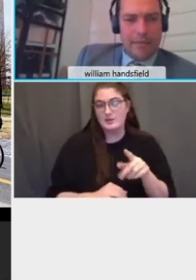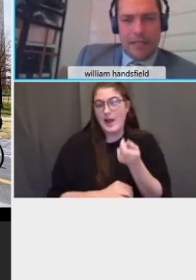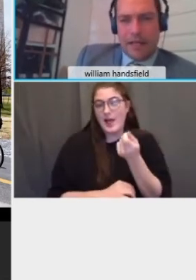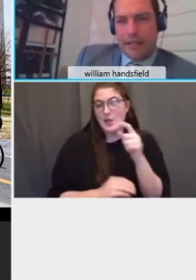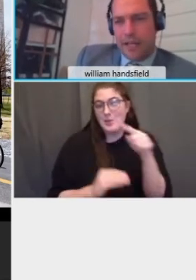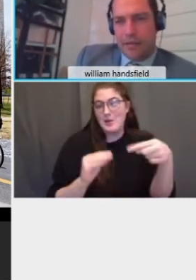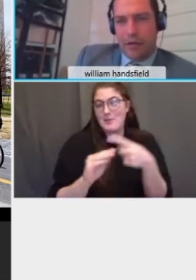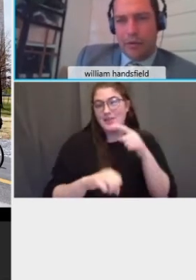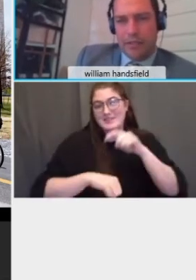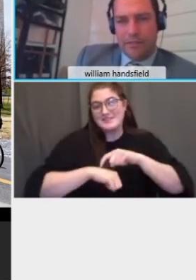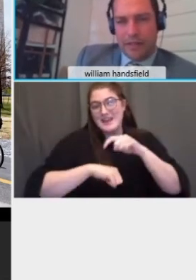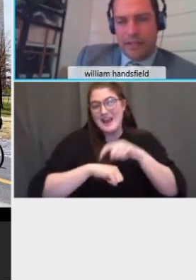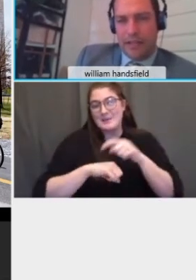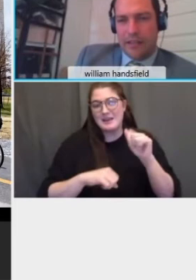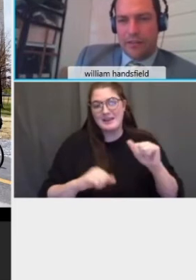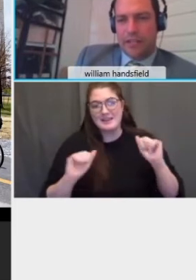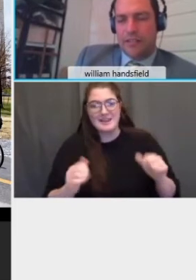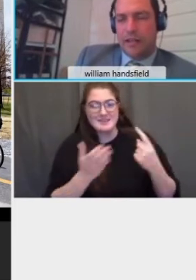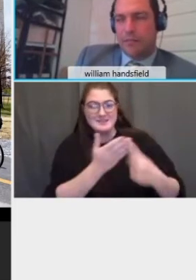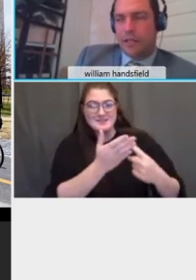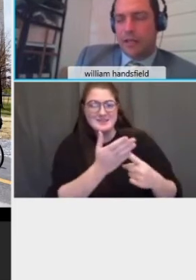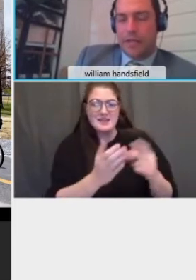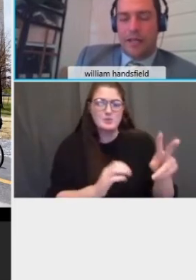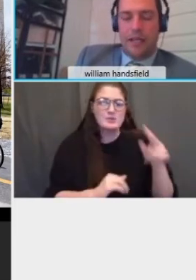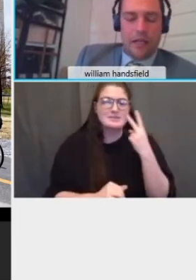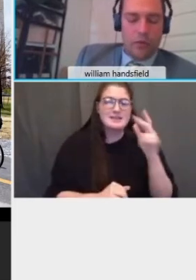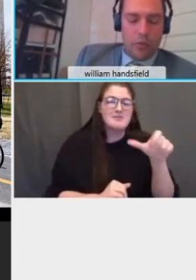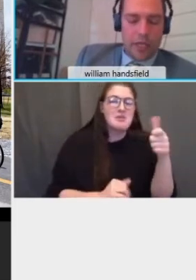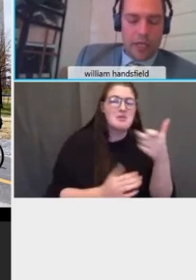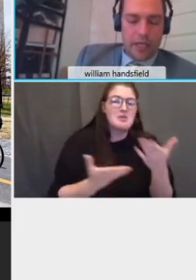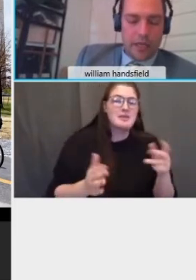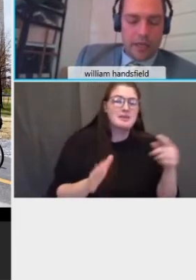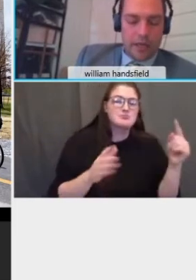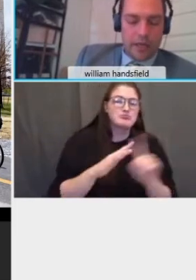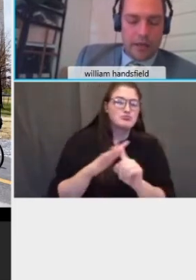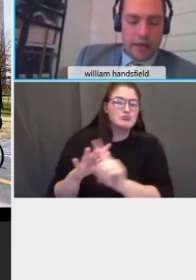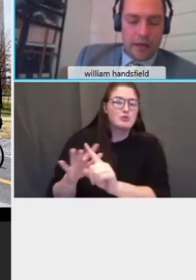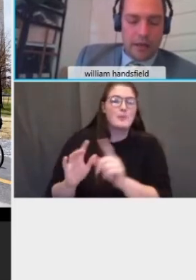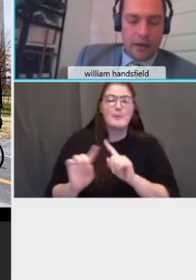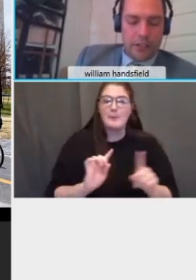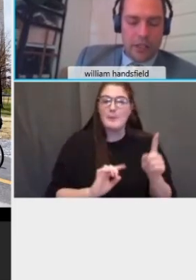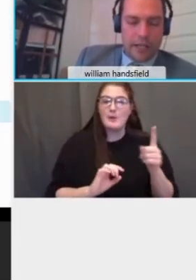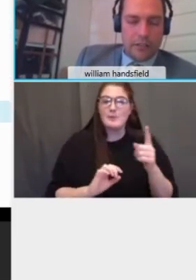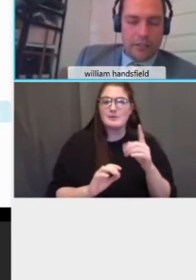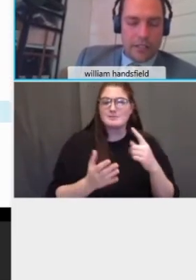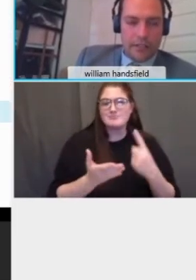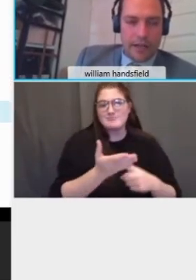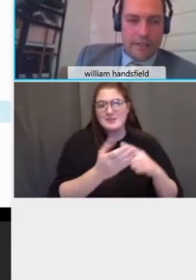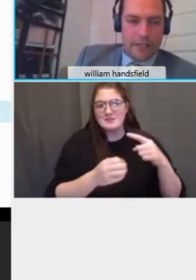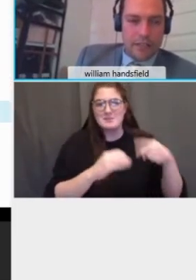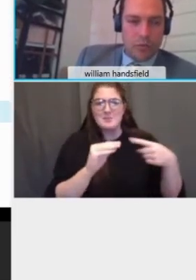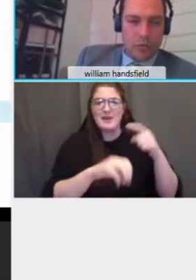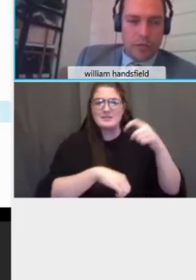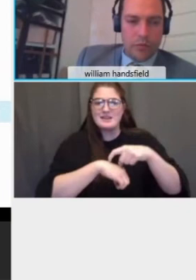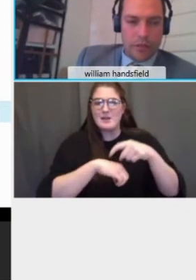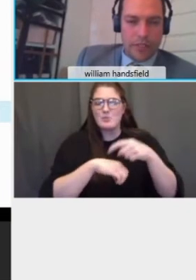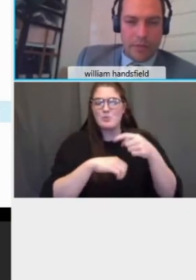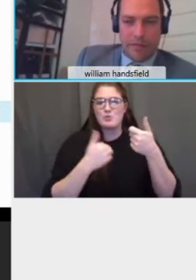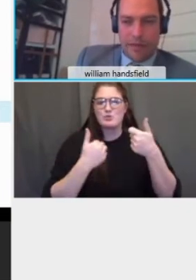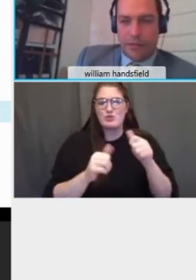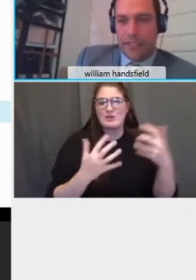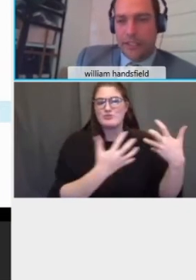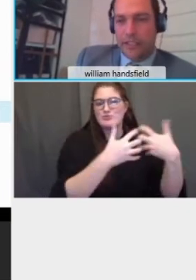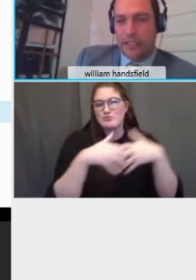about the timing that I can talk about while we see if any other things come in. We are trying to synchronize this work